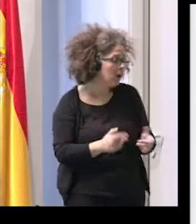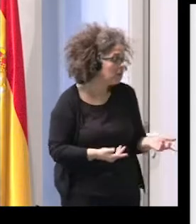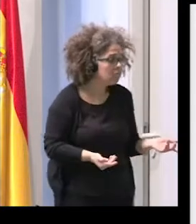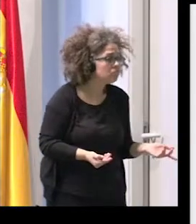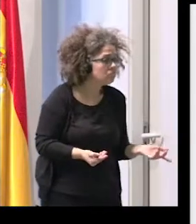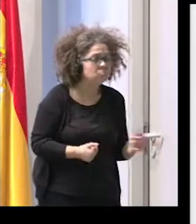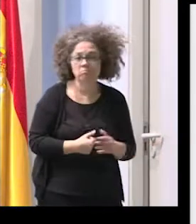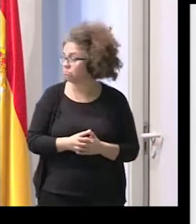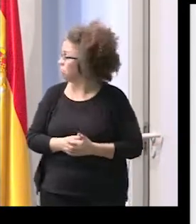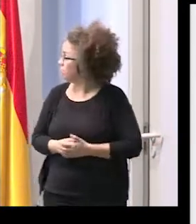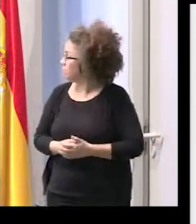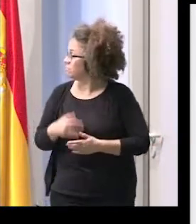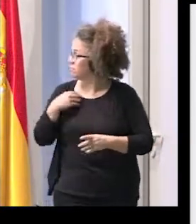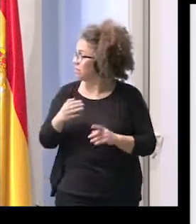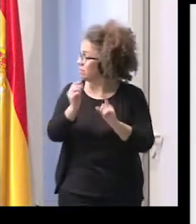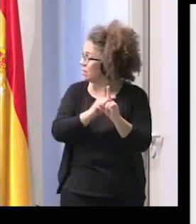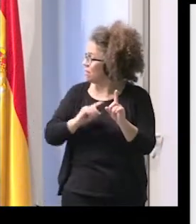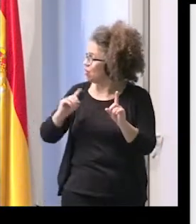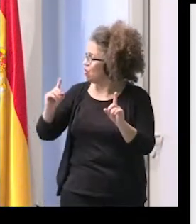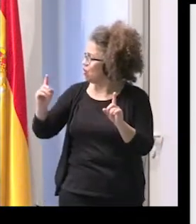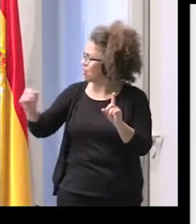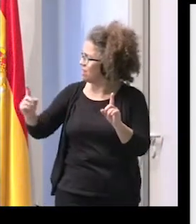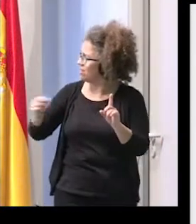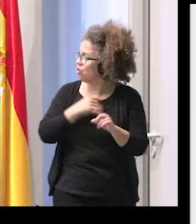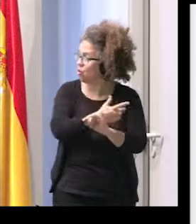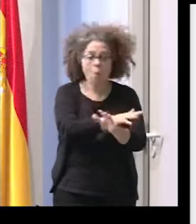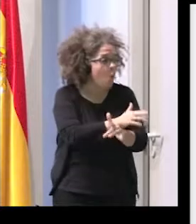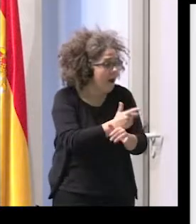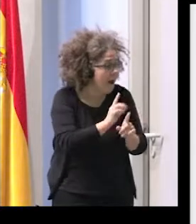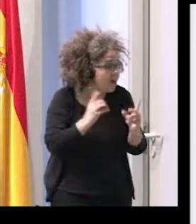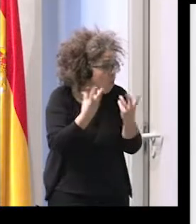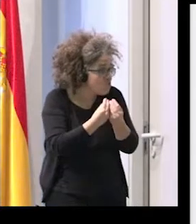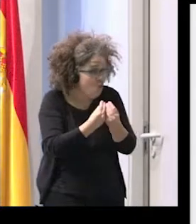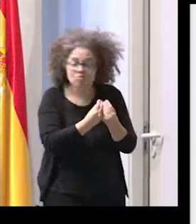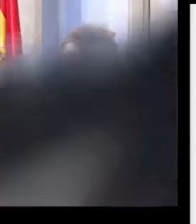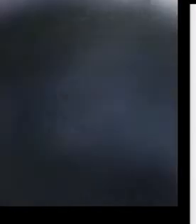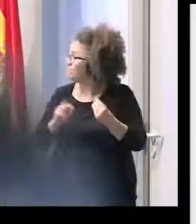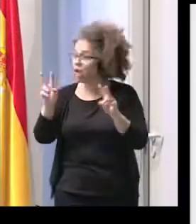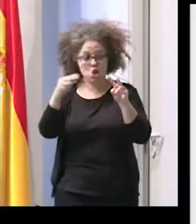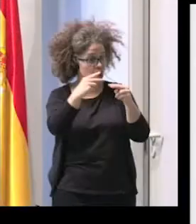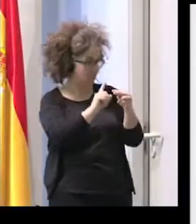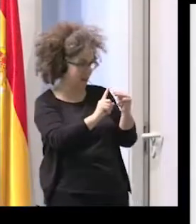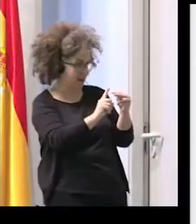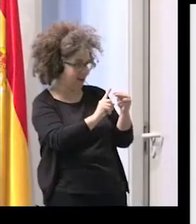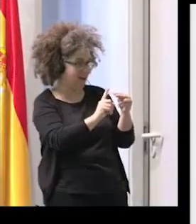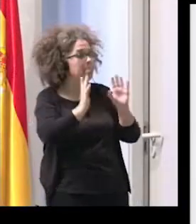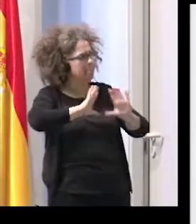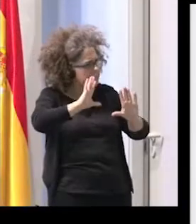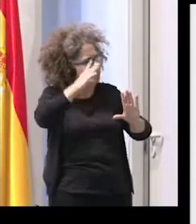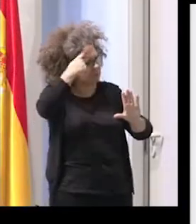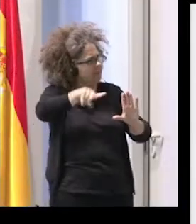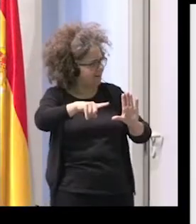he'll run back. These two are playing together. These two, they don't look at each other, but they'll glance at each